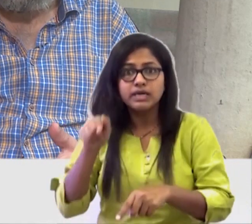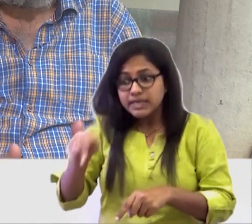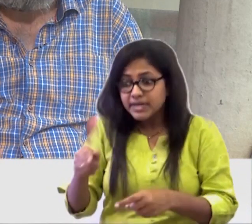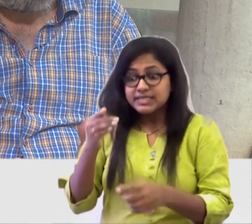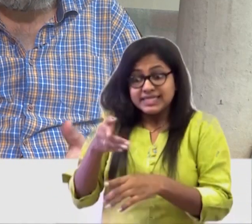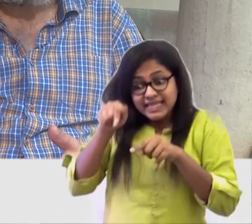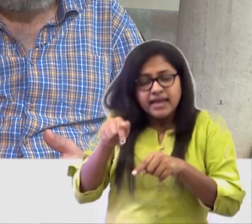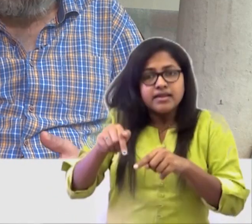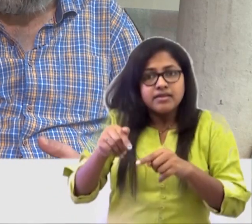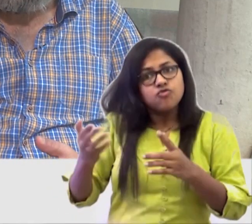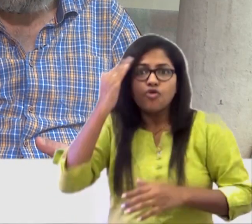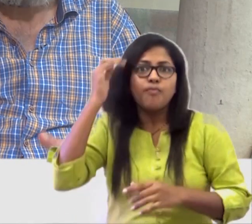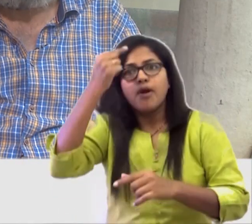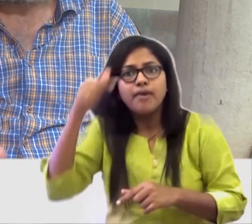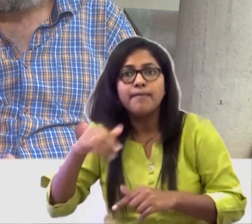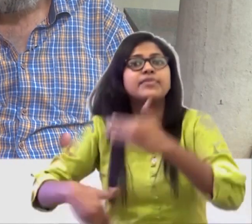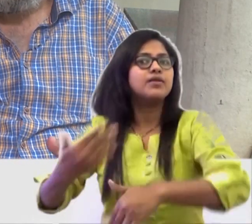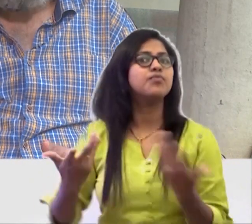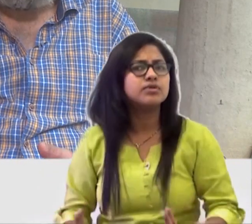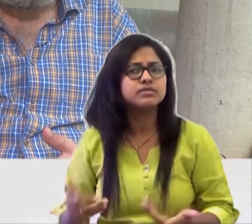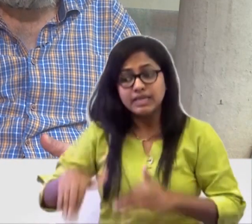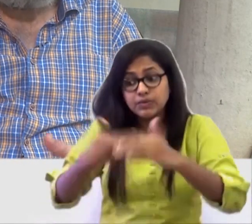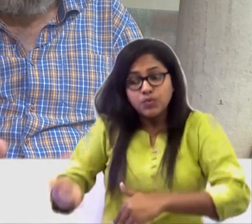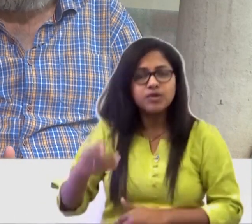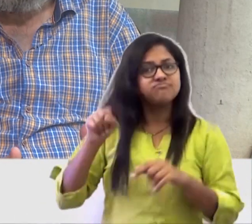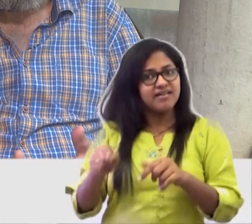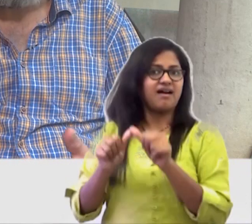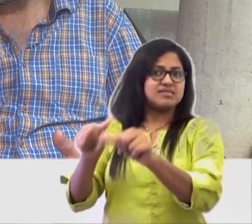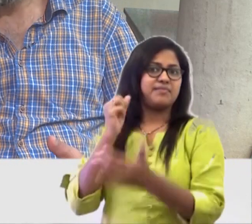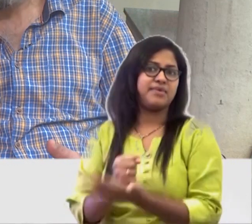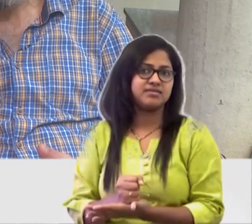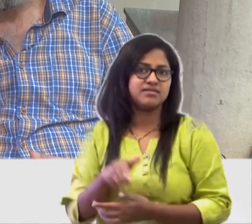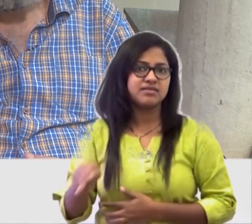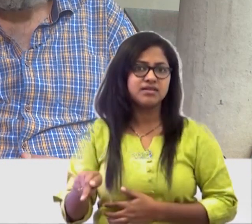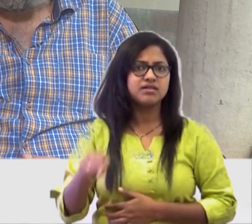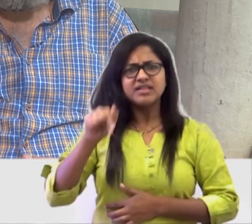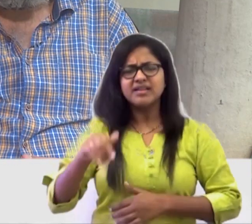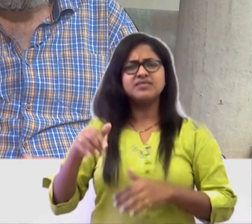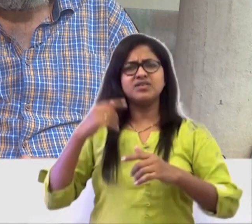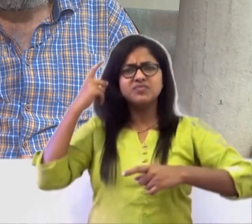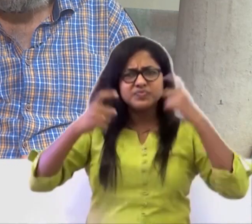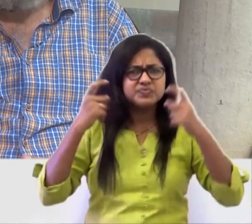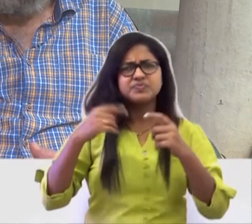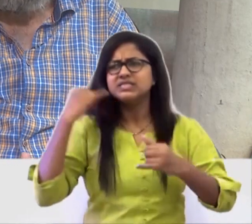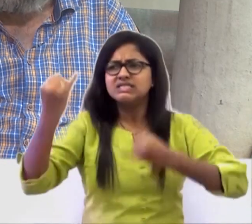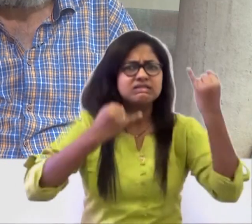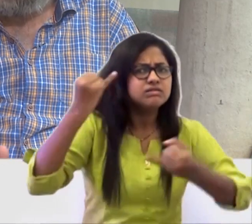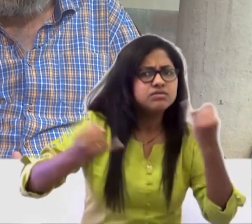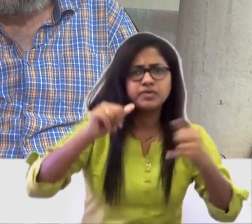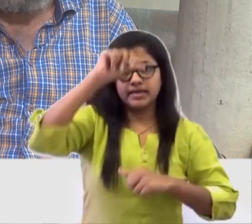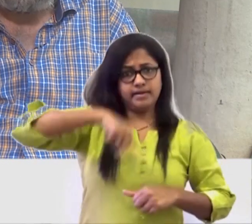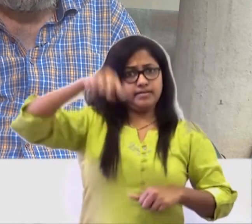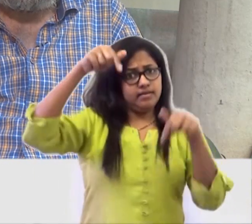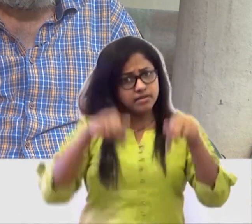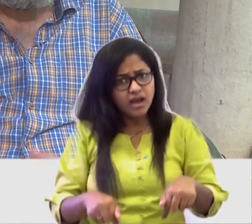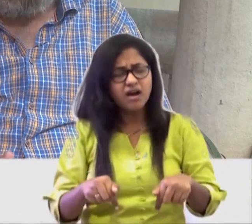on, once you know what the problem is, then what? Now that then what question had to be answered. And how much ever we were looking